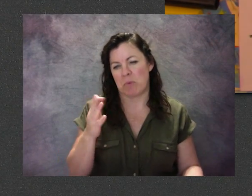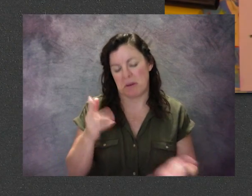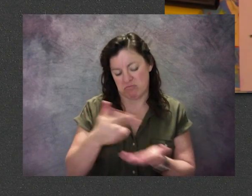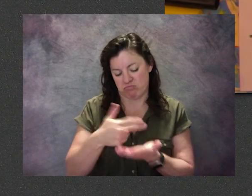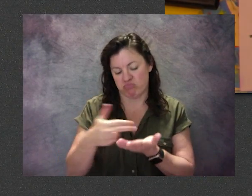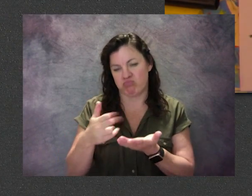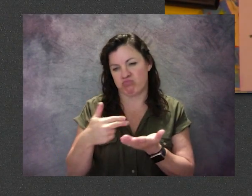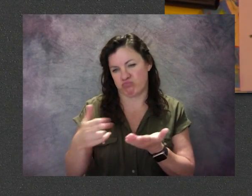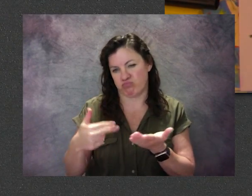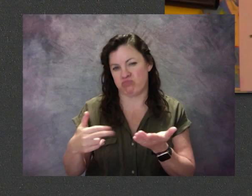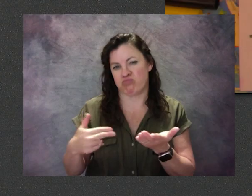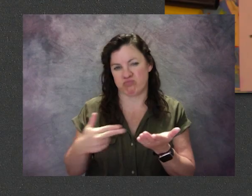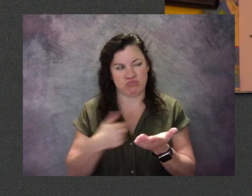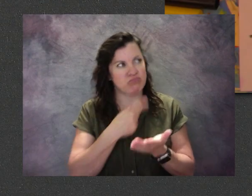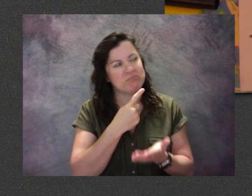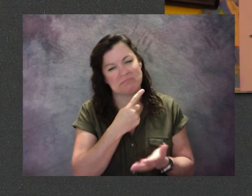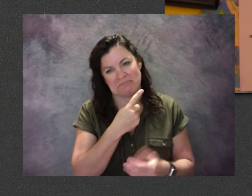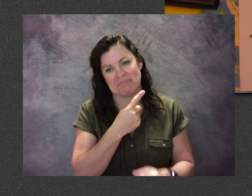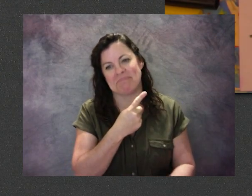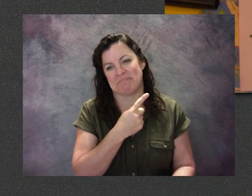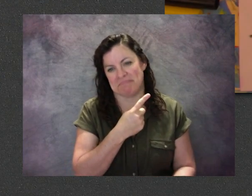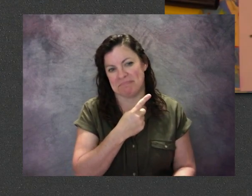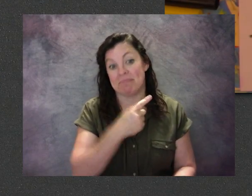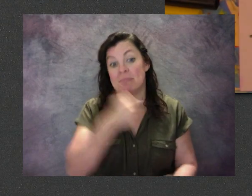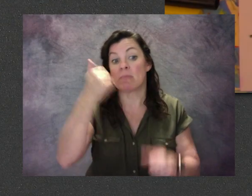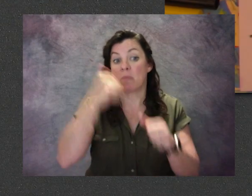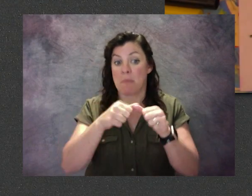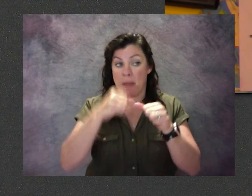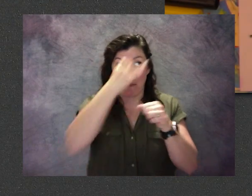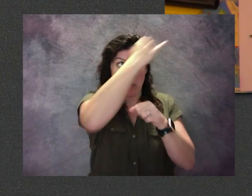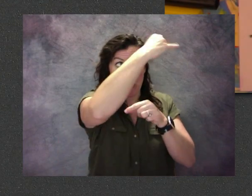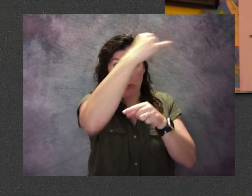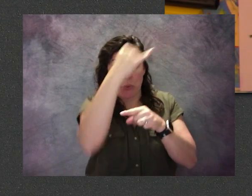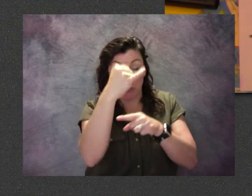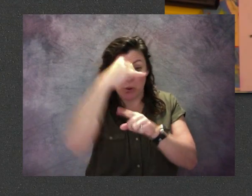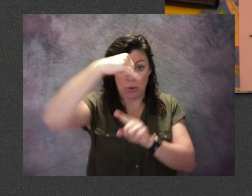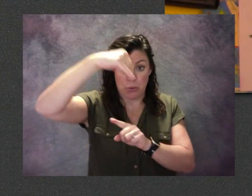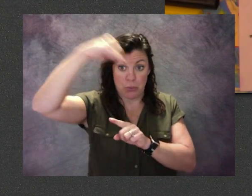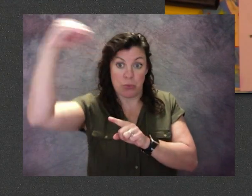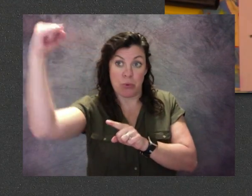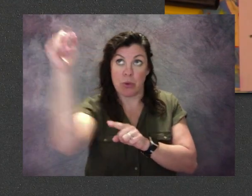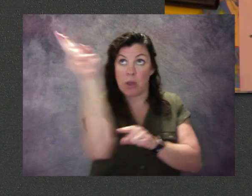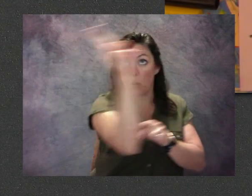Once again, I'm doing my outer edges, picking up some more water, spinning in my